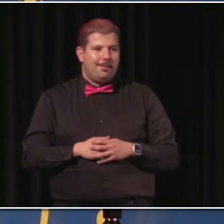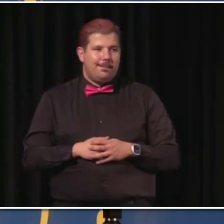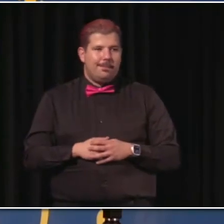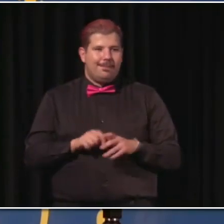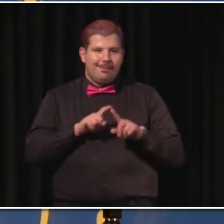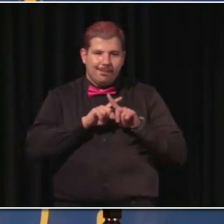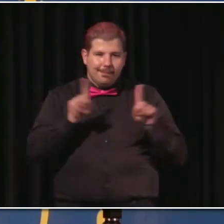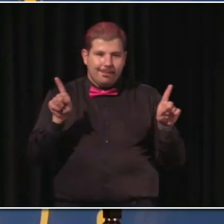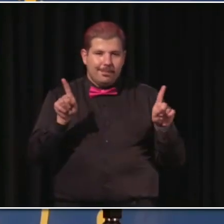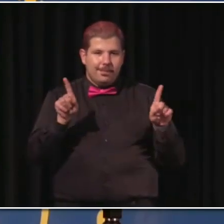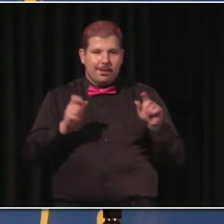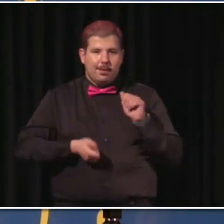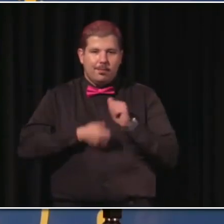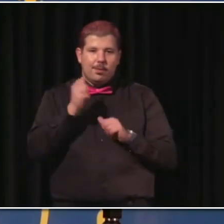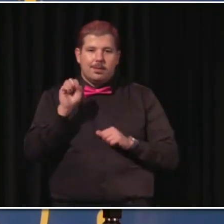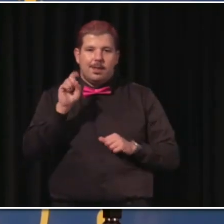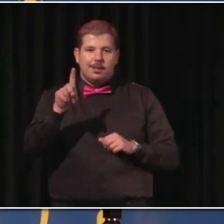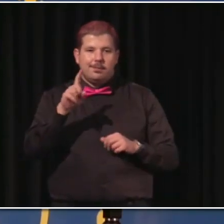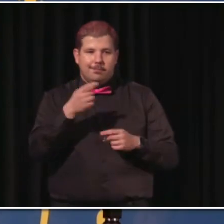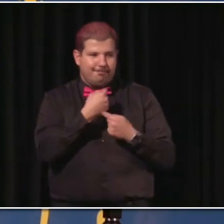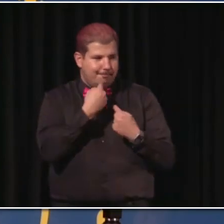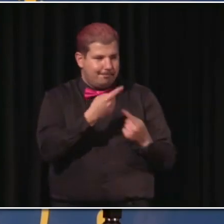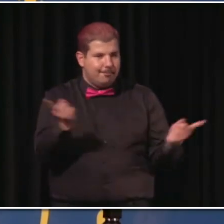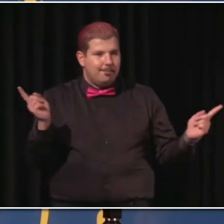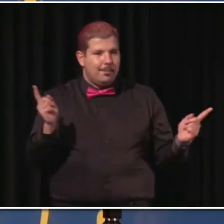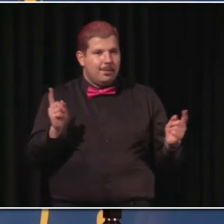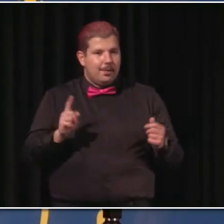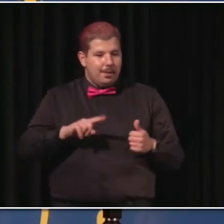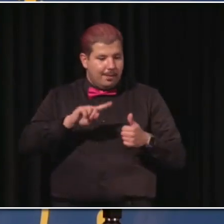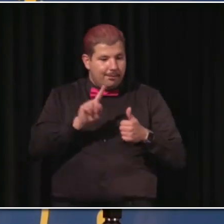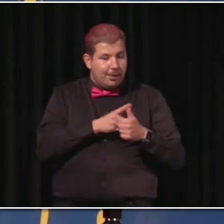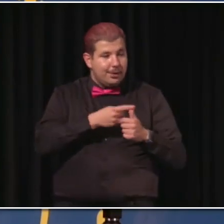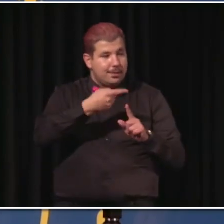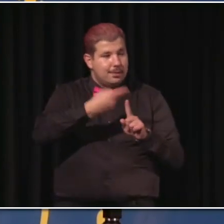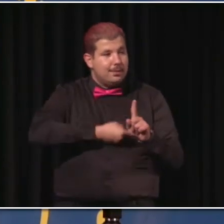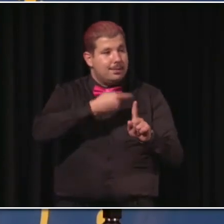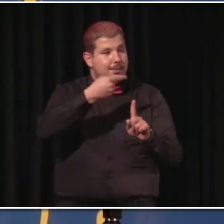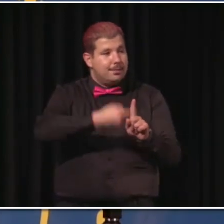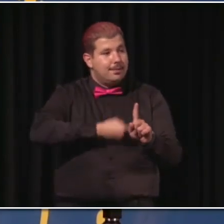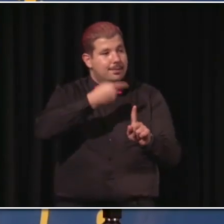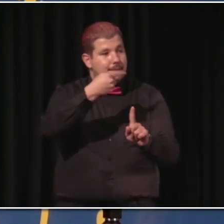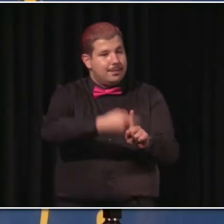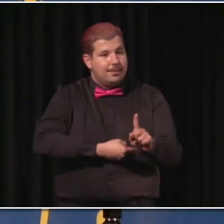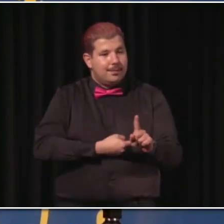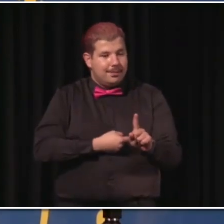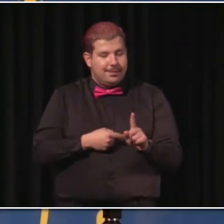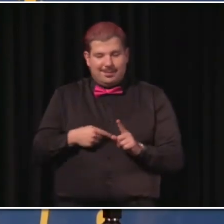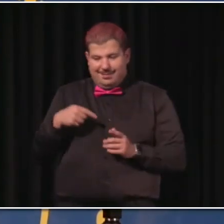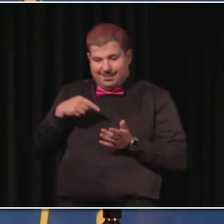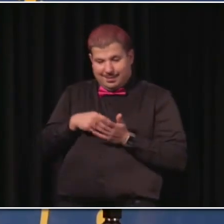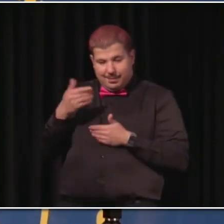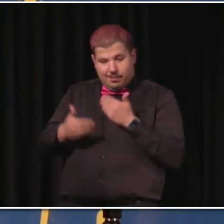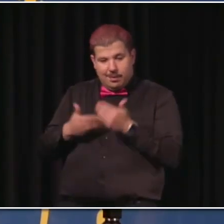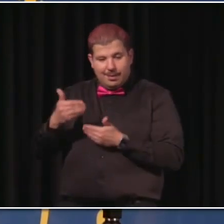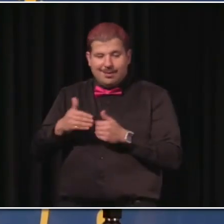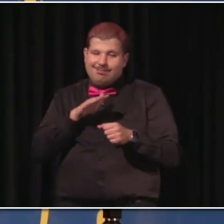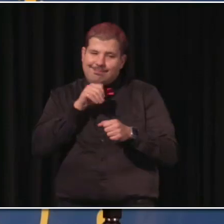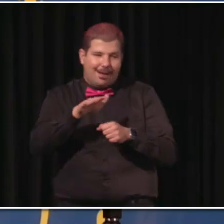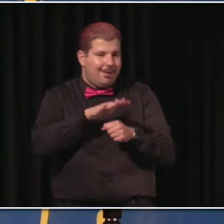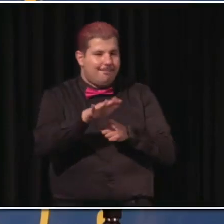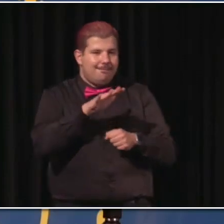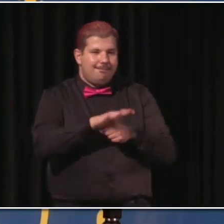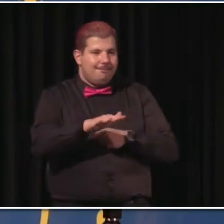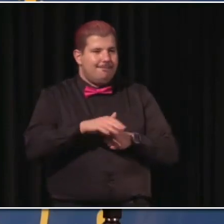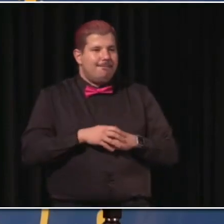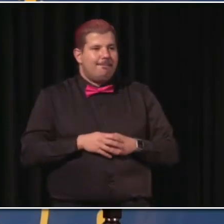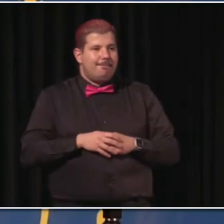But as most San Diegans can tell you, on the first of every month, even this progress is insufficient